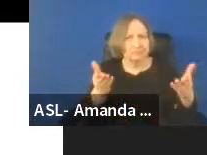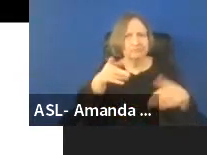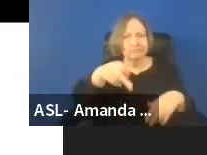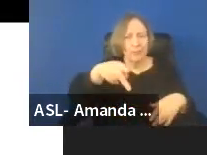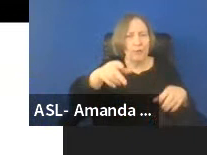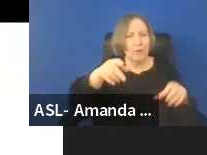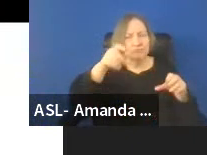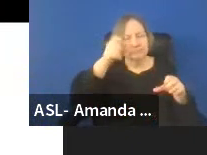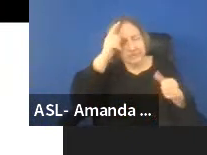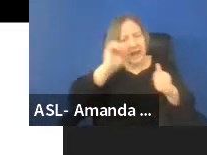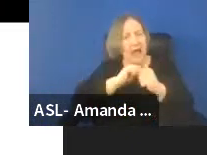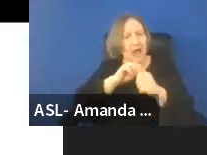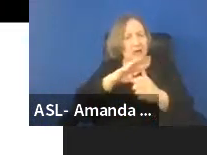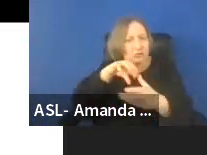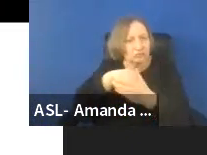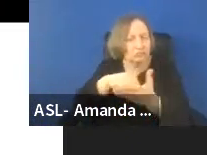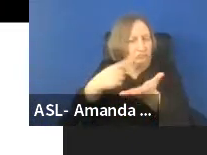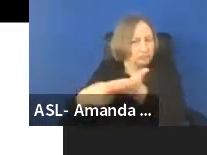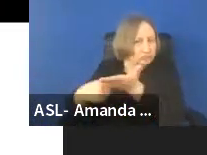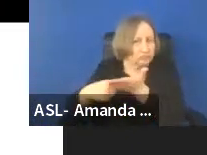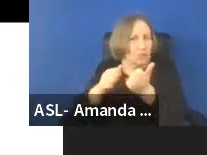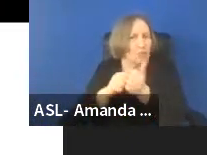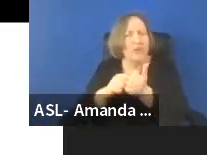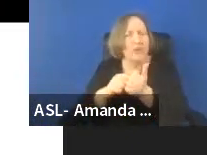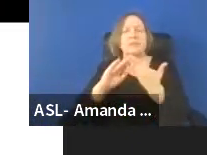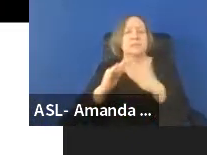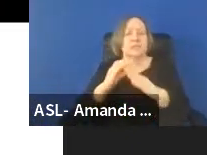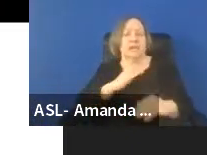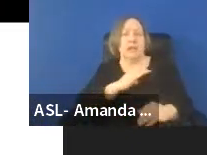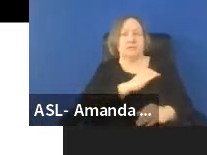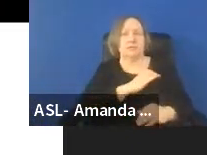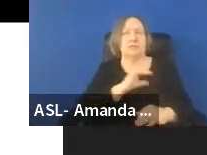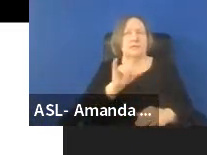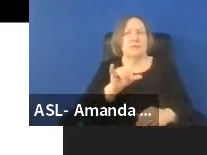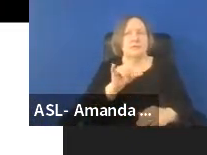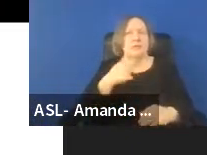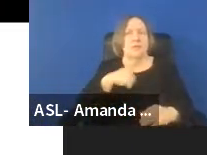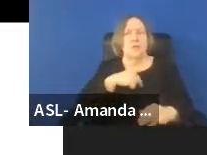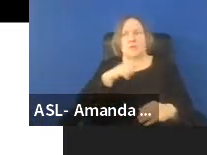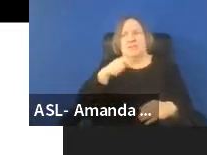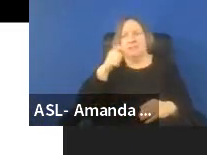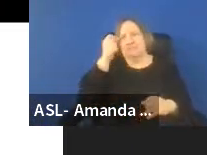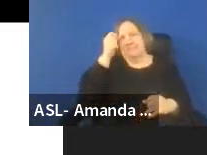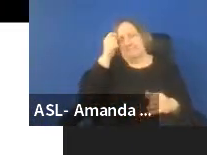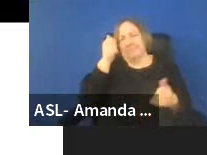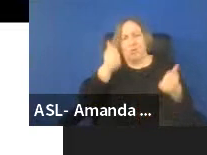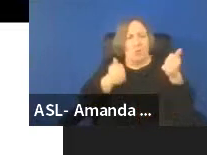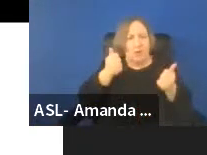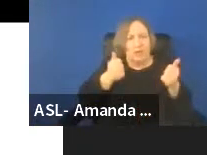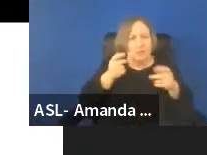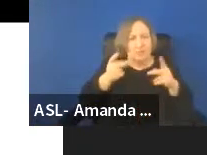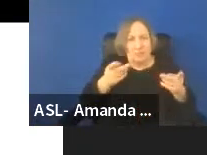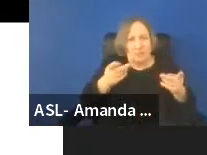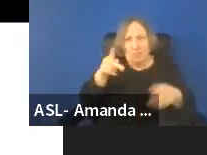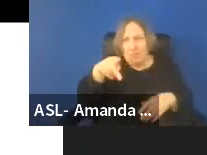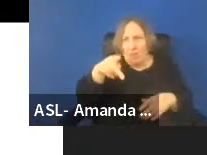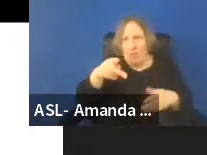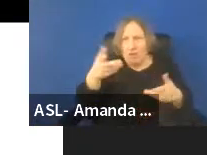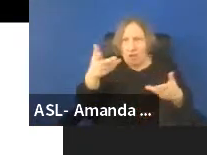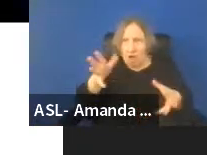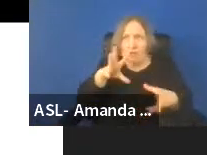to engage with city council, we realized we needed to better understand which Portlanders were